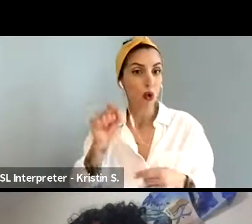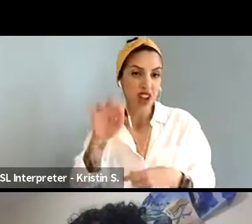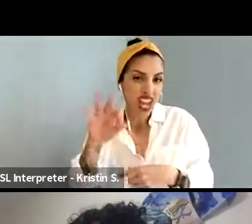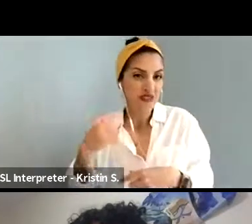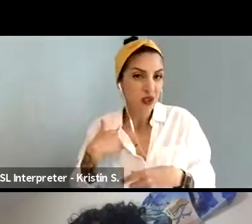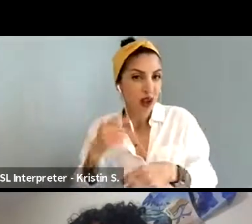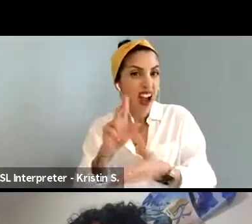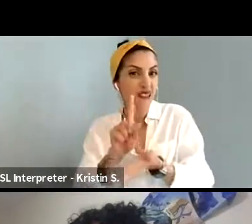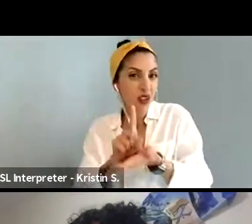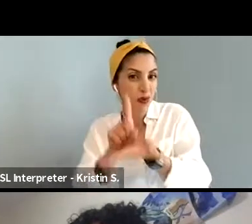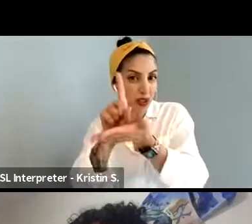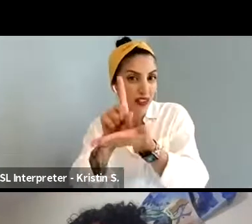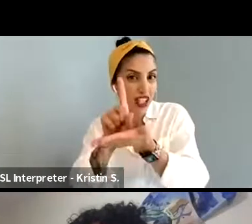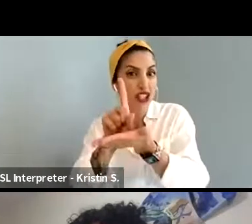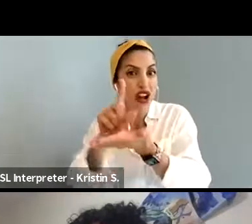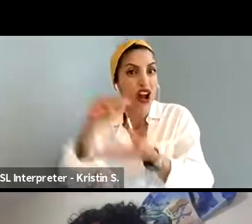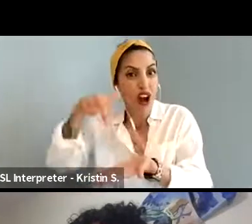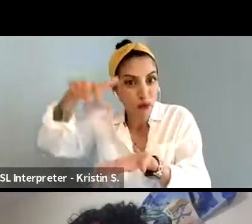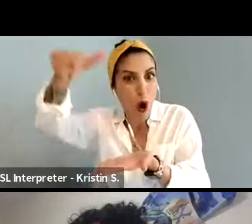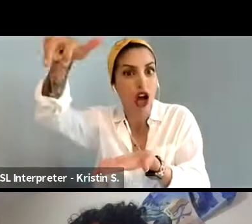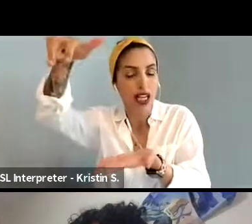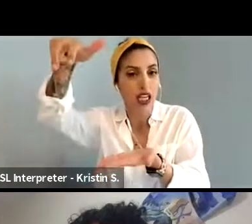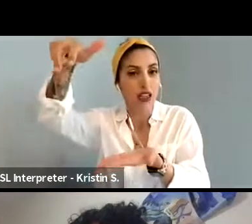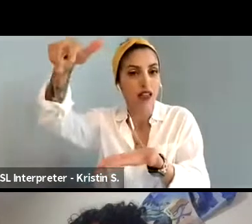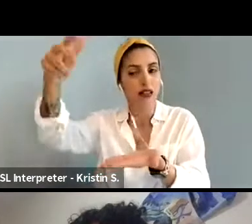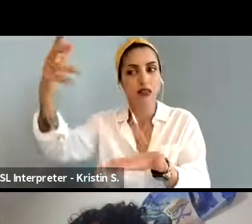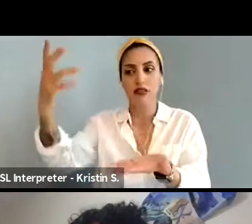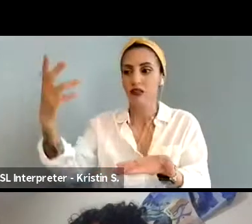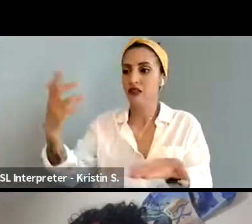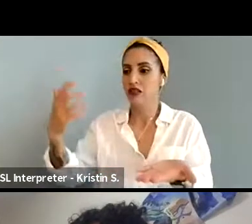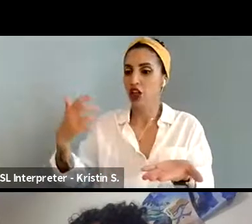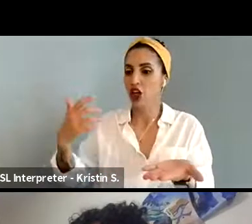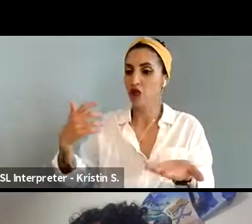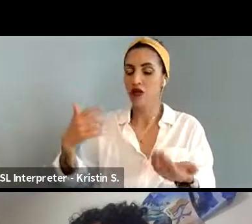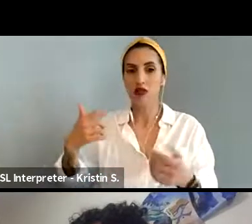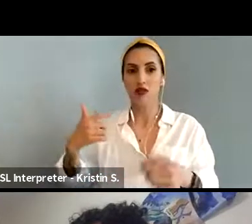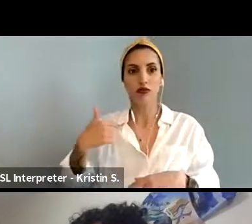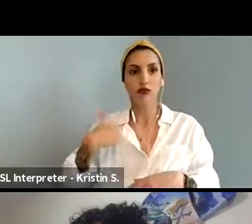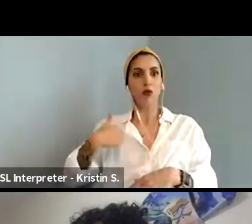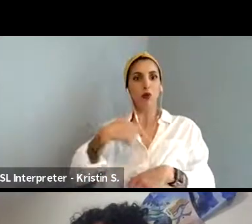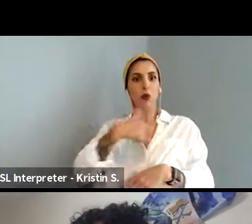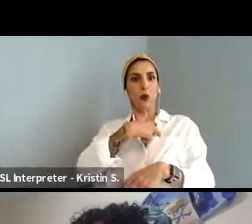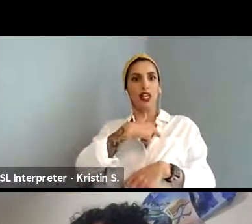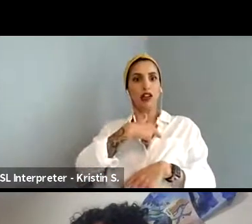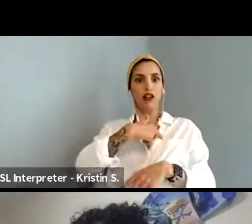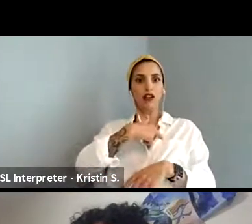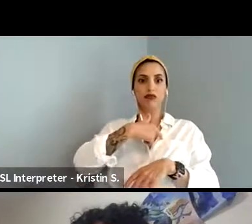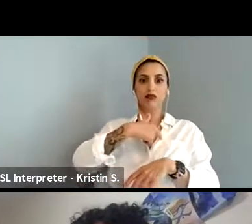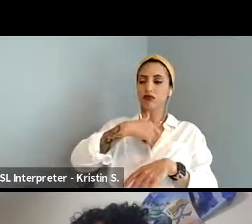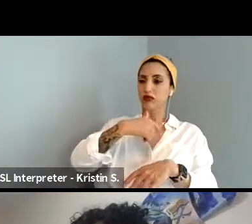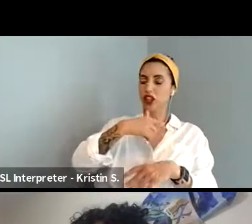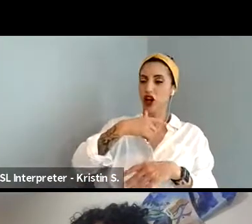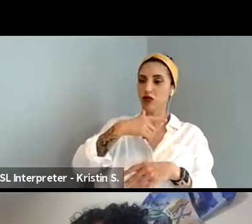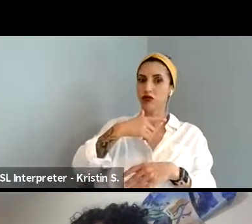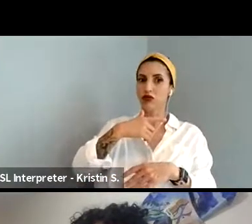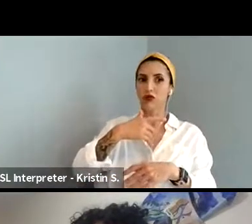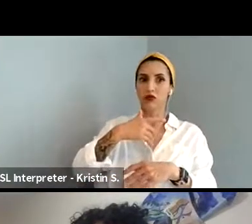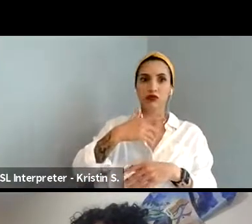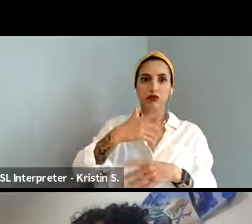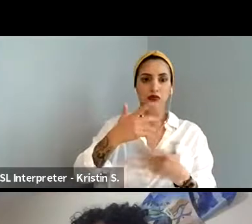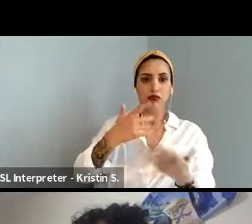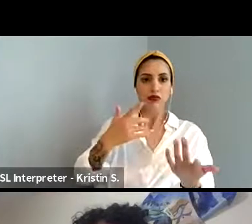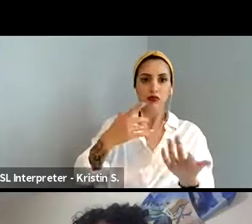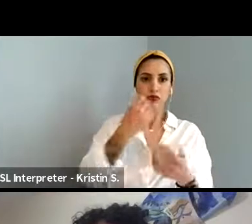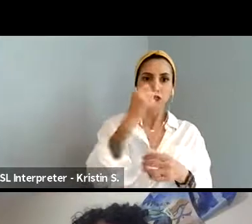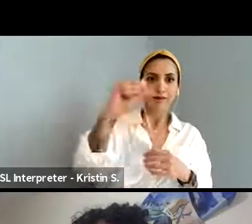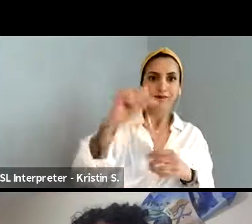upstairs, they're cut out from studios, from opportunities. So we need to level the playing field. So one